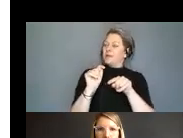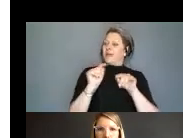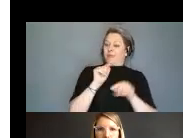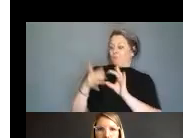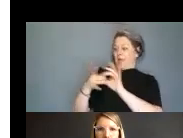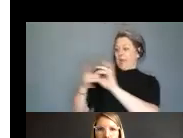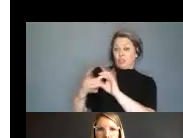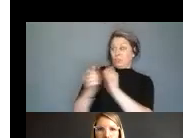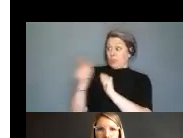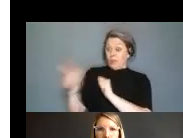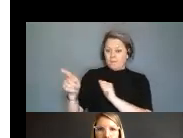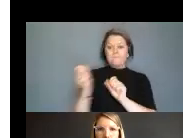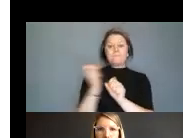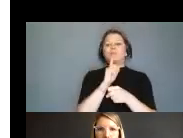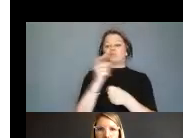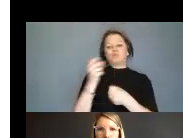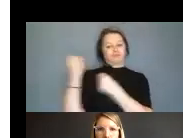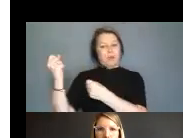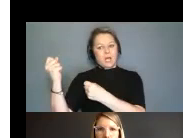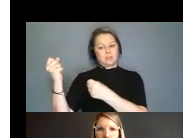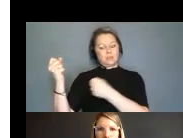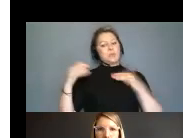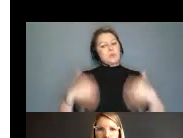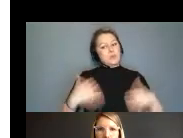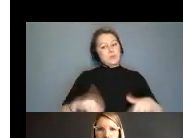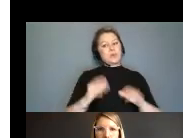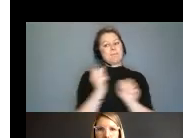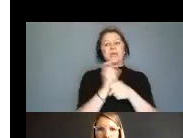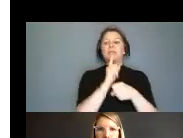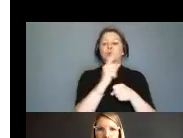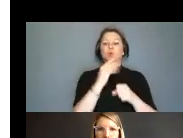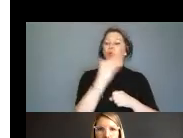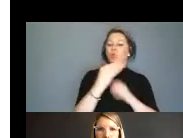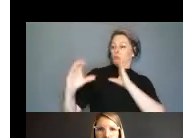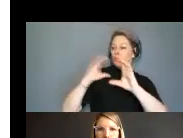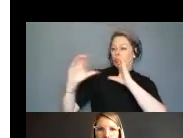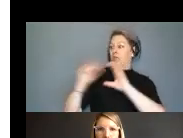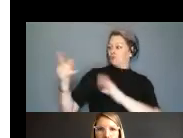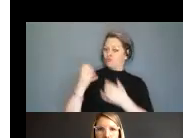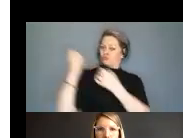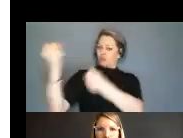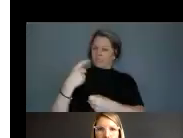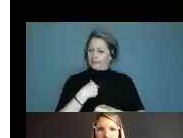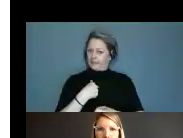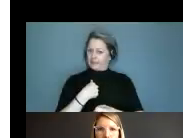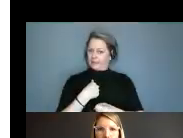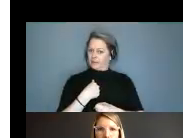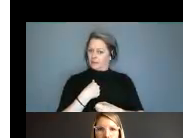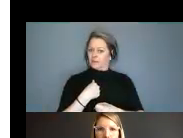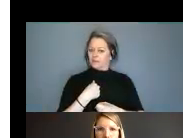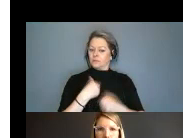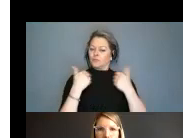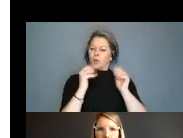relationship is as strong as any other relationship, and there's good communication and that there's trust. So really, we try to